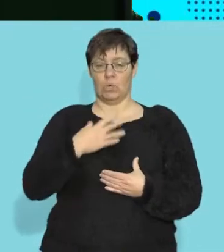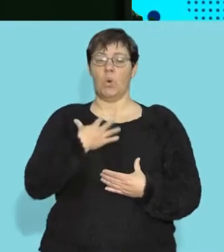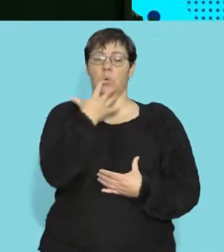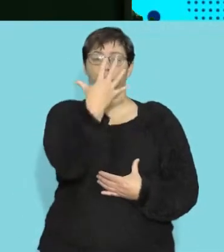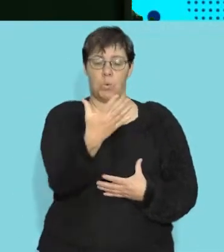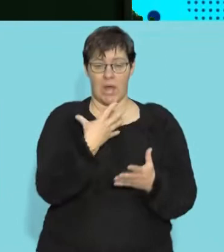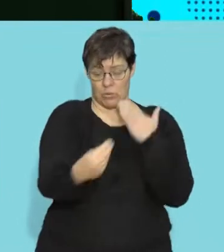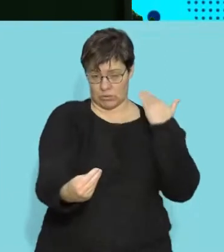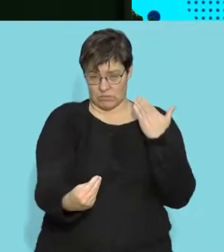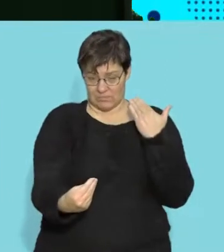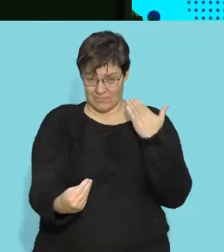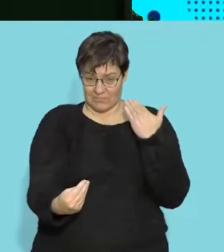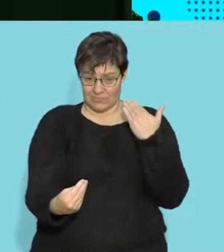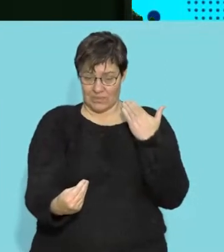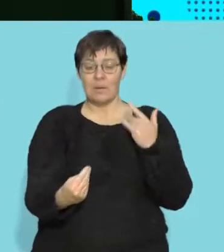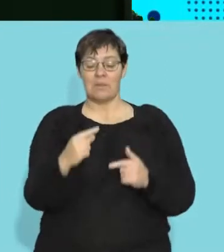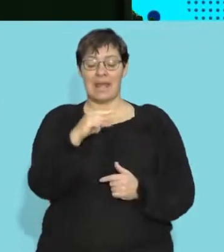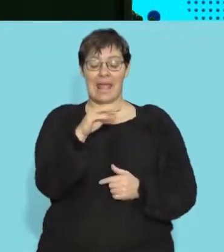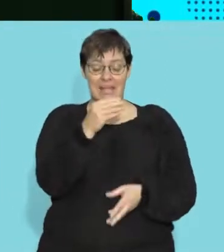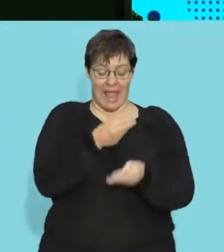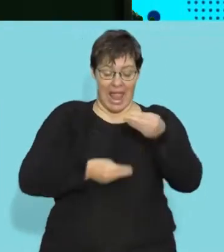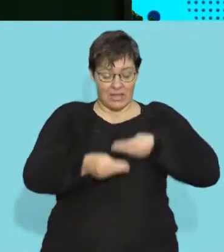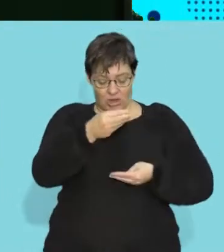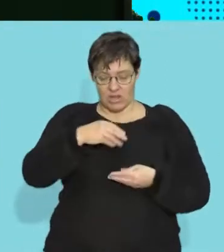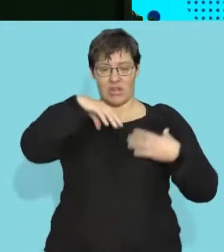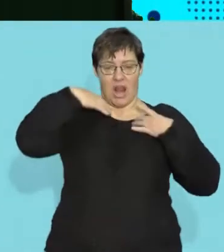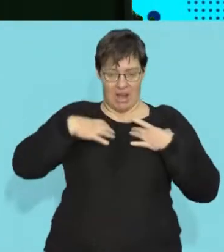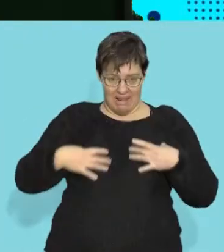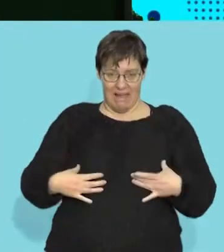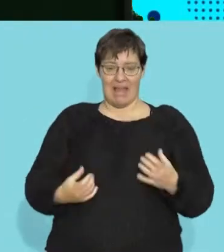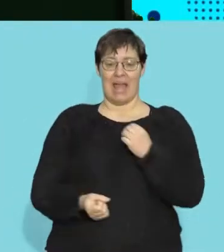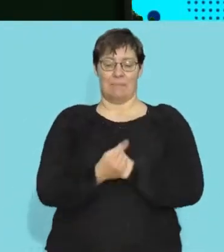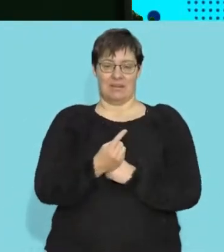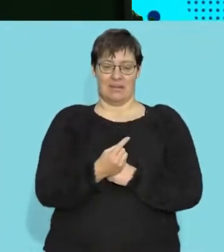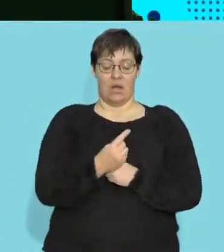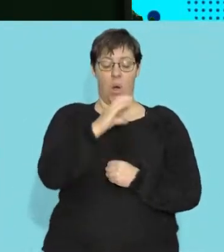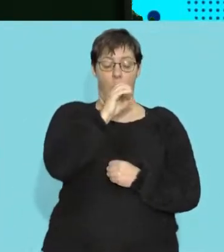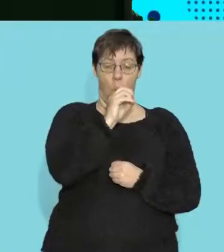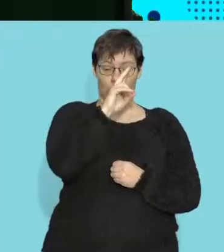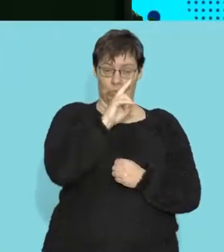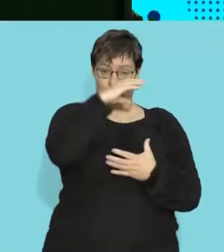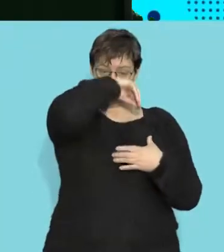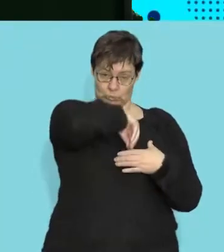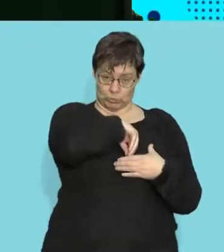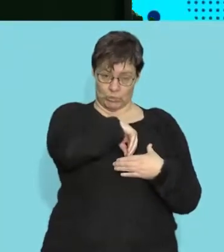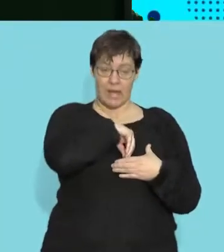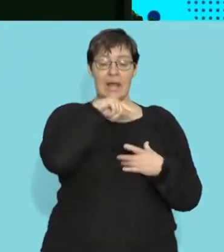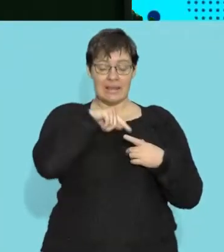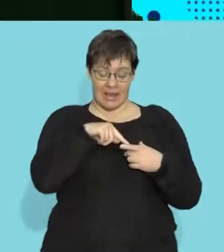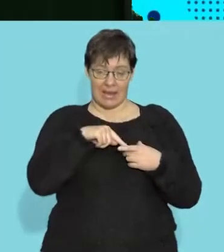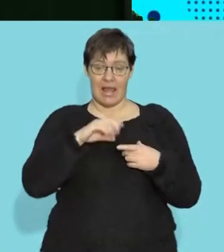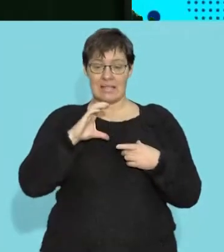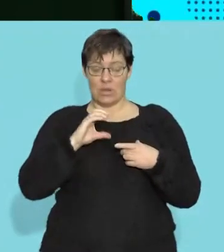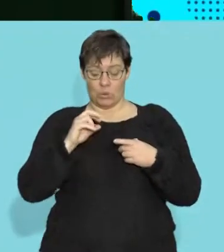look at the process of gaseous exchange, the oxygen and the carbon dioxide must cross over